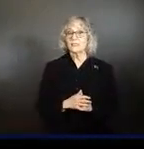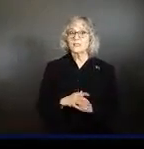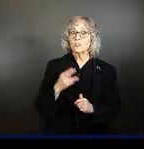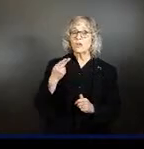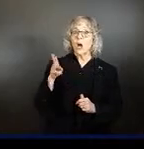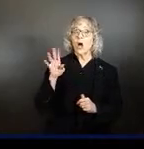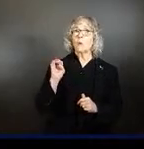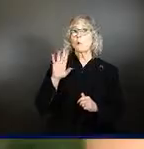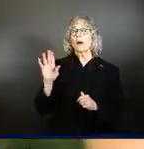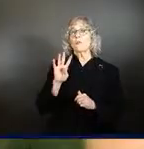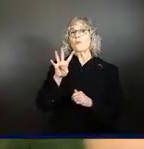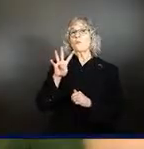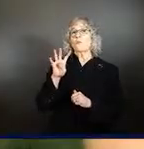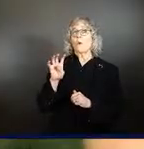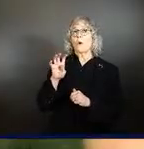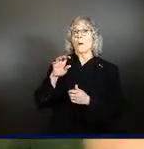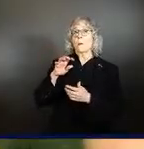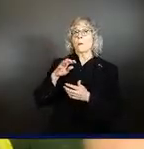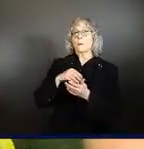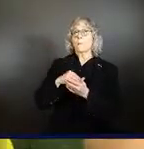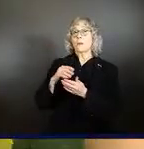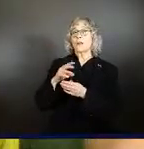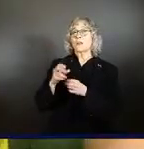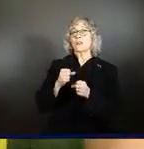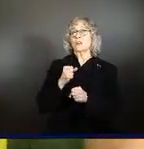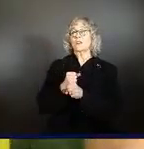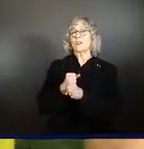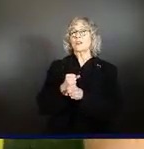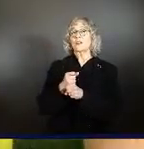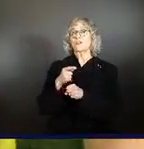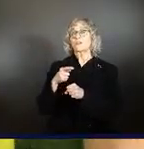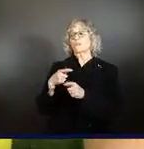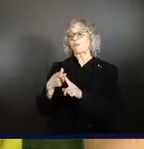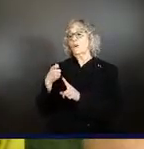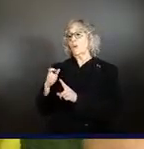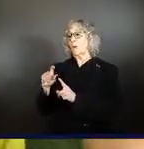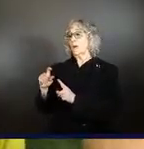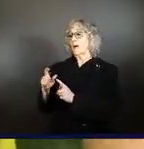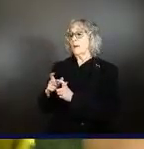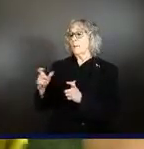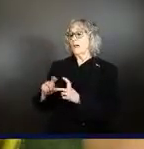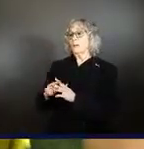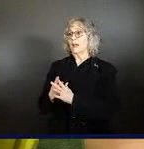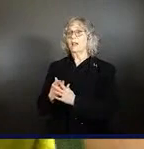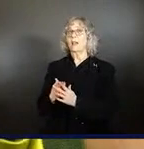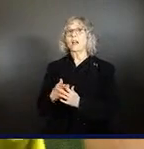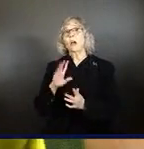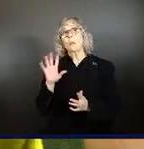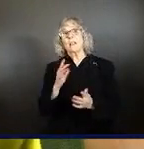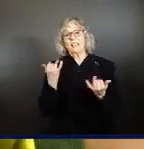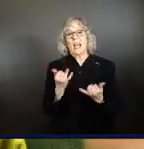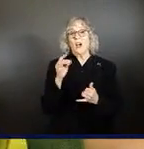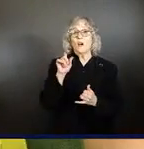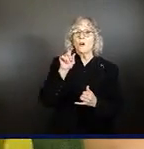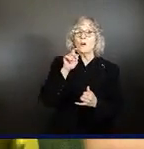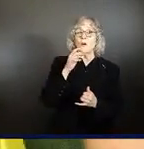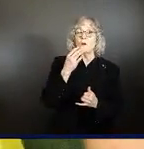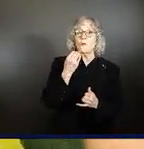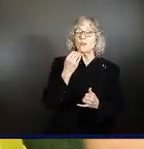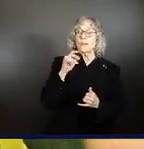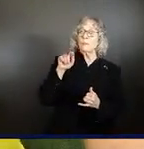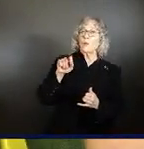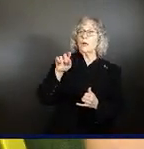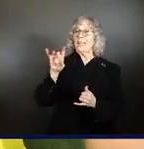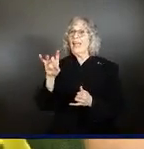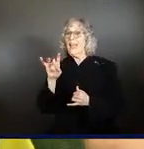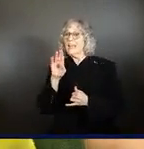after the Big Bang. And out of the age of the universe, which is 13.8 approximately billion years, Hubble has